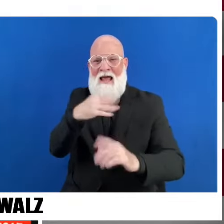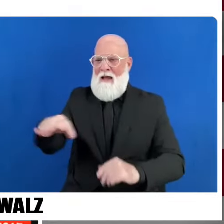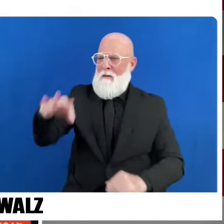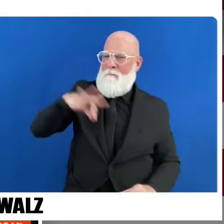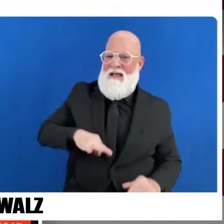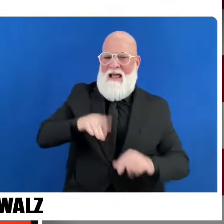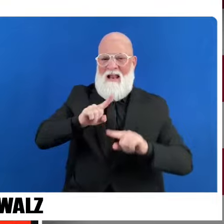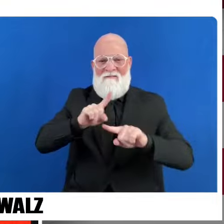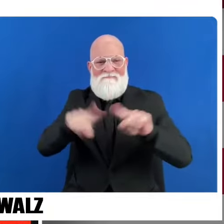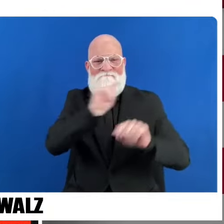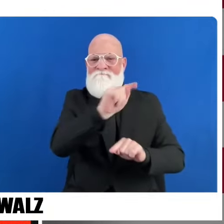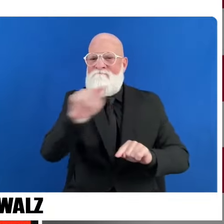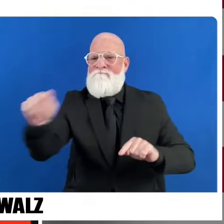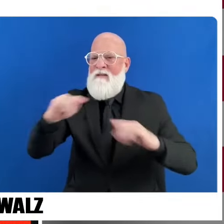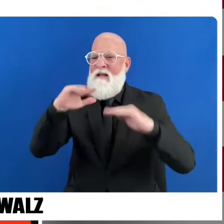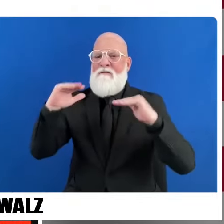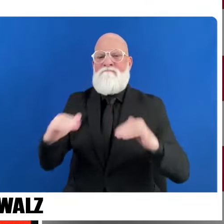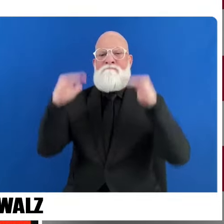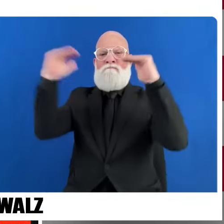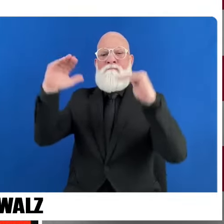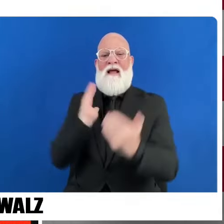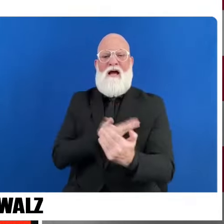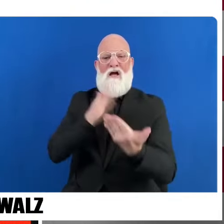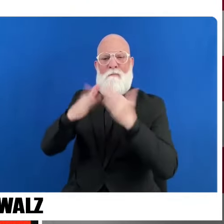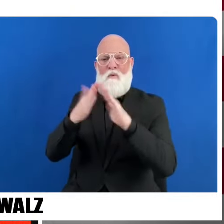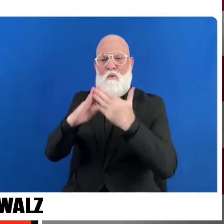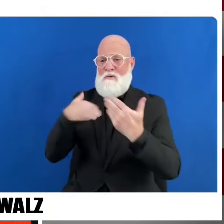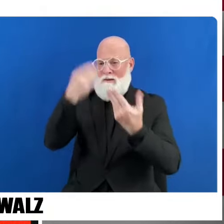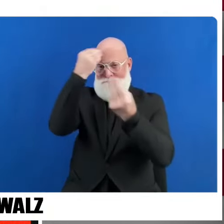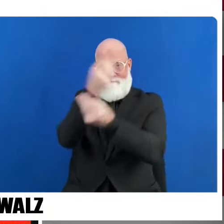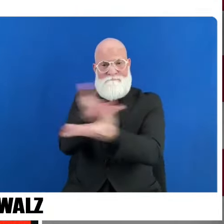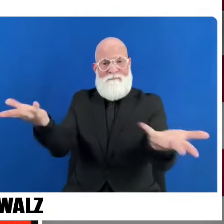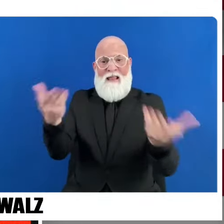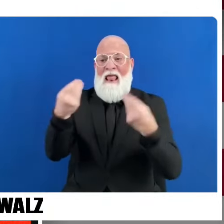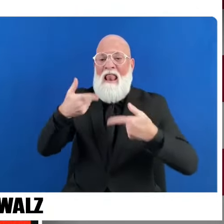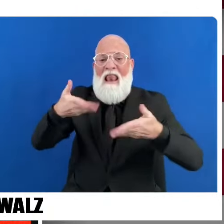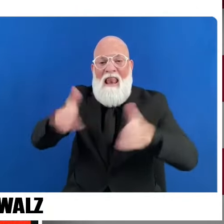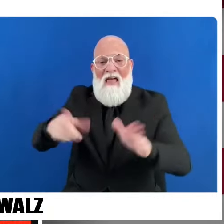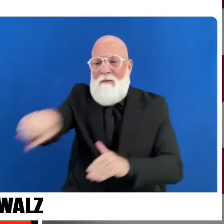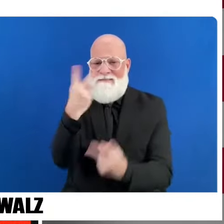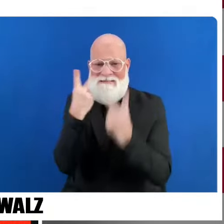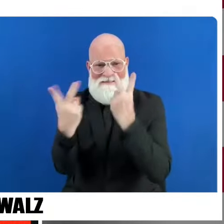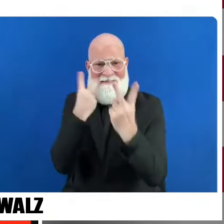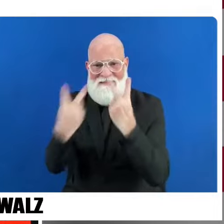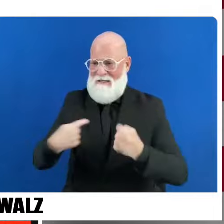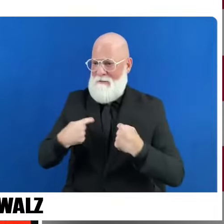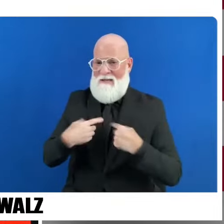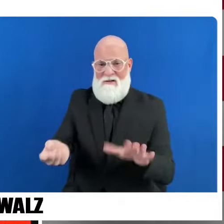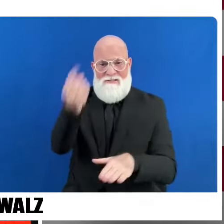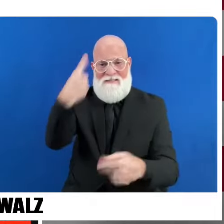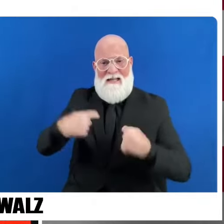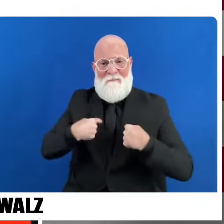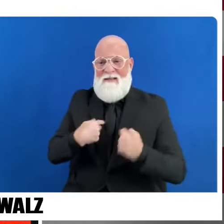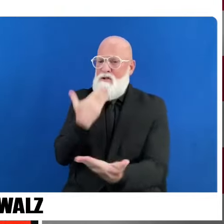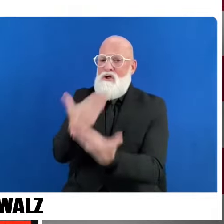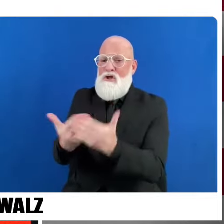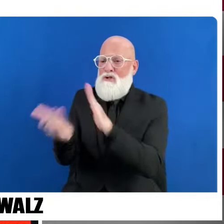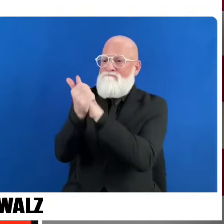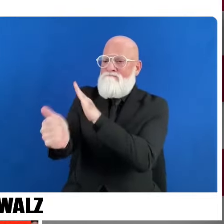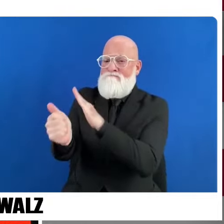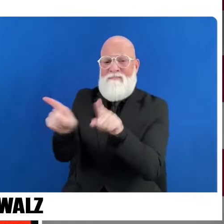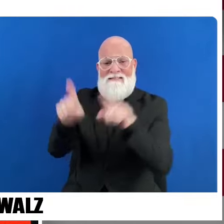there and letting your folks understand what it is. My commitment, whether it be through teaching, which I was good at, or whether it was being a good soldier or was being a good